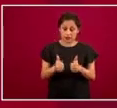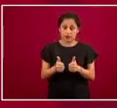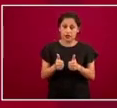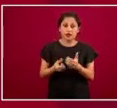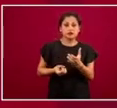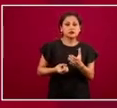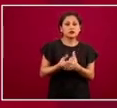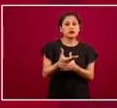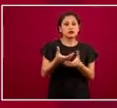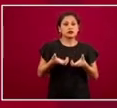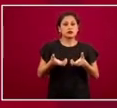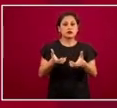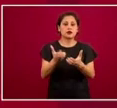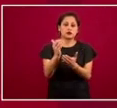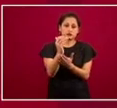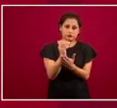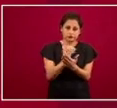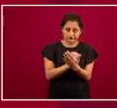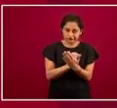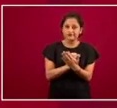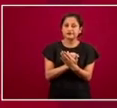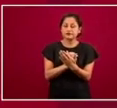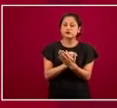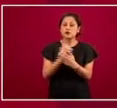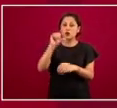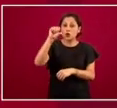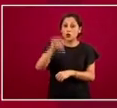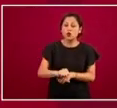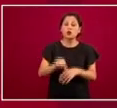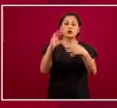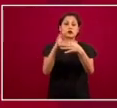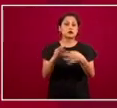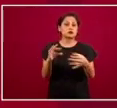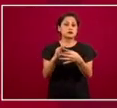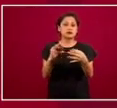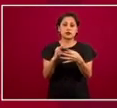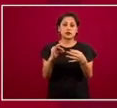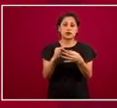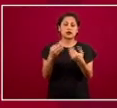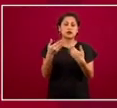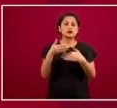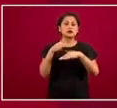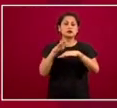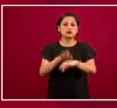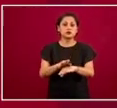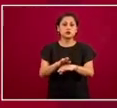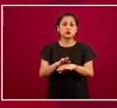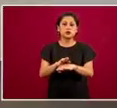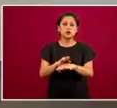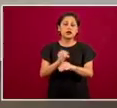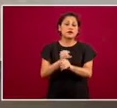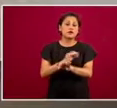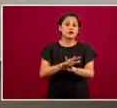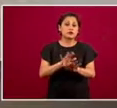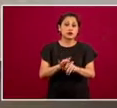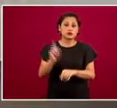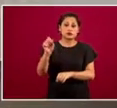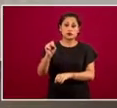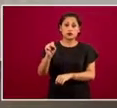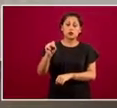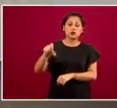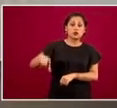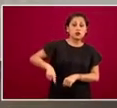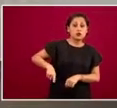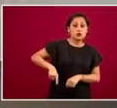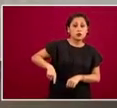the measures, information regarding the measures that are aimed at reducing